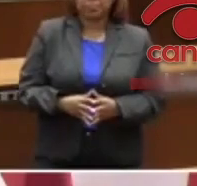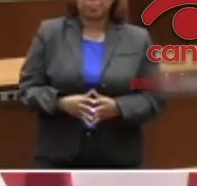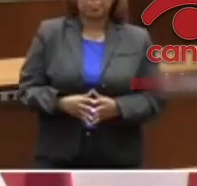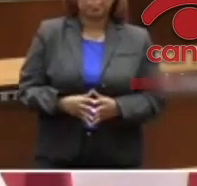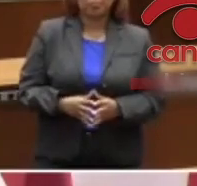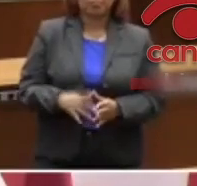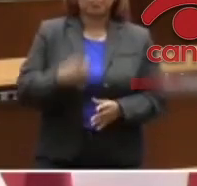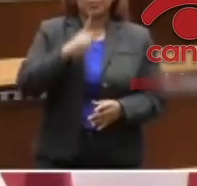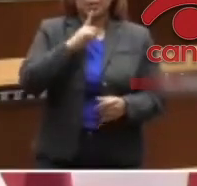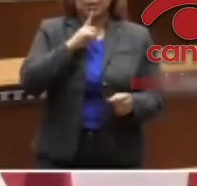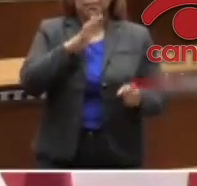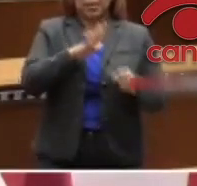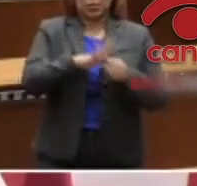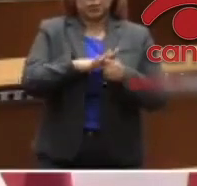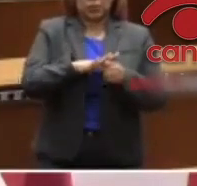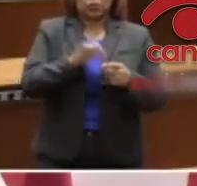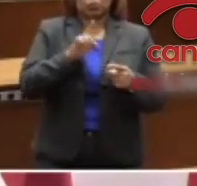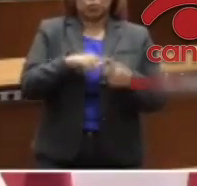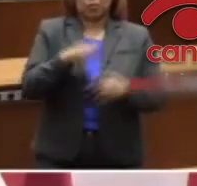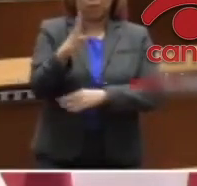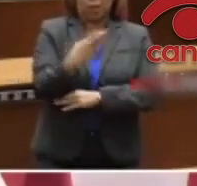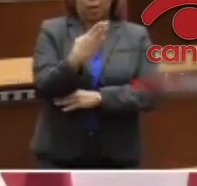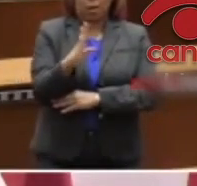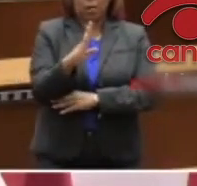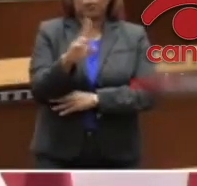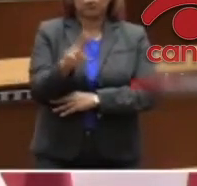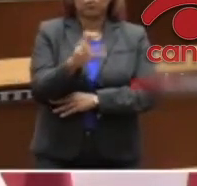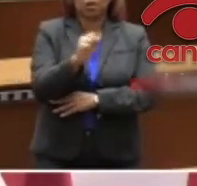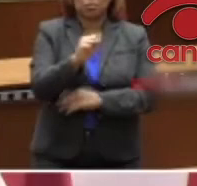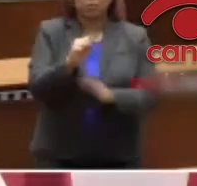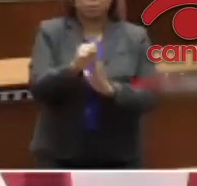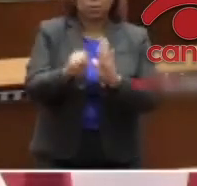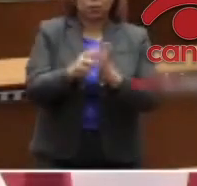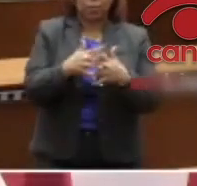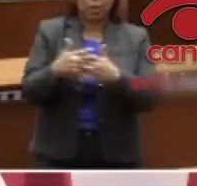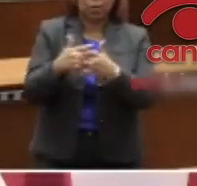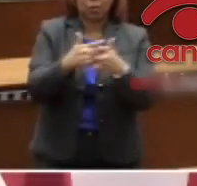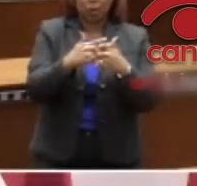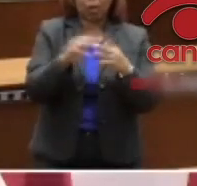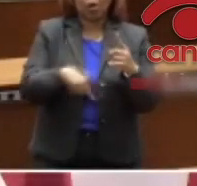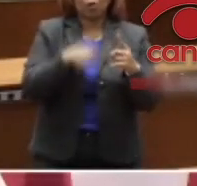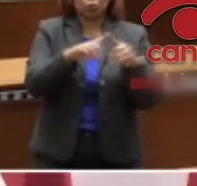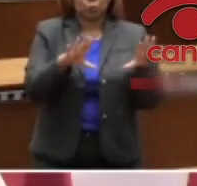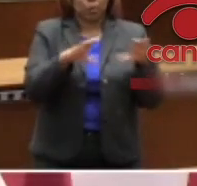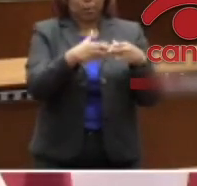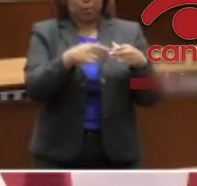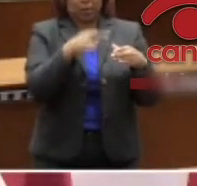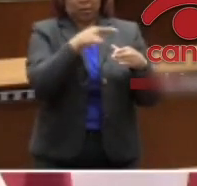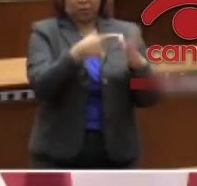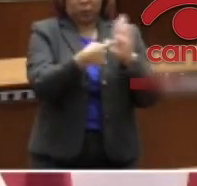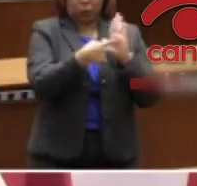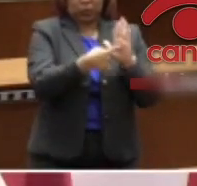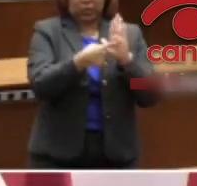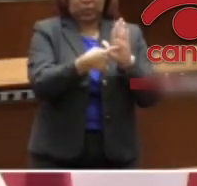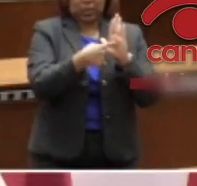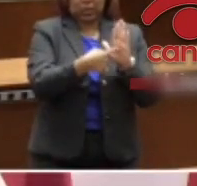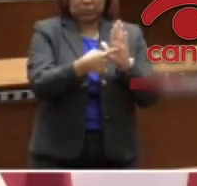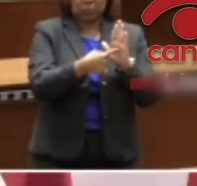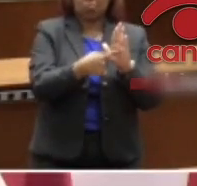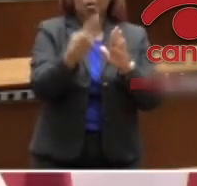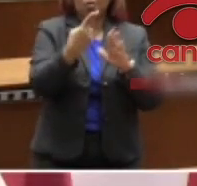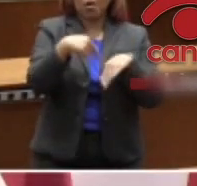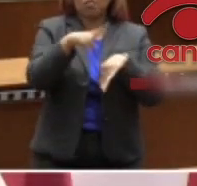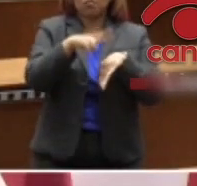I pledge of allegiance to the flag of the United States of America and to the Republic, for which